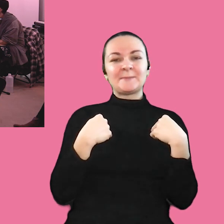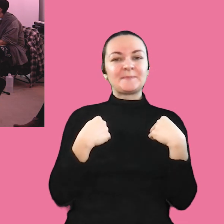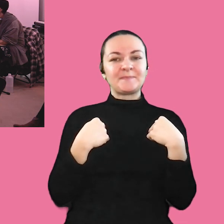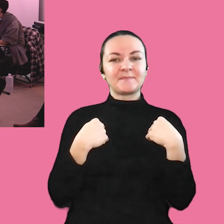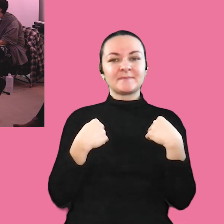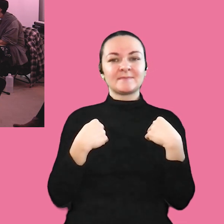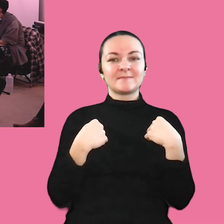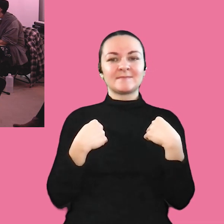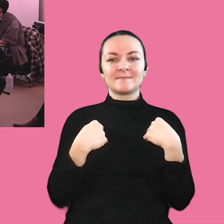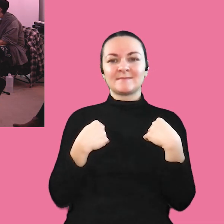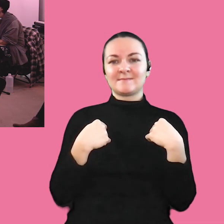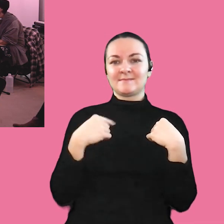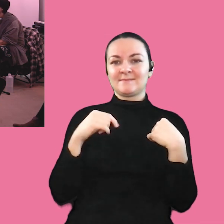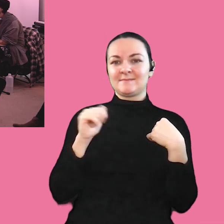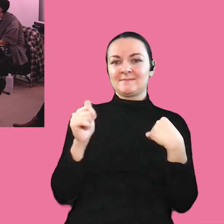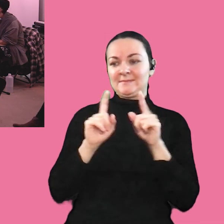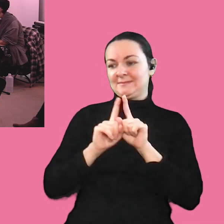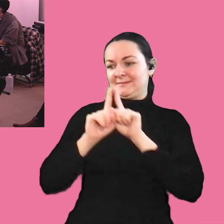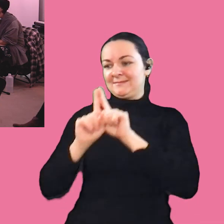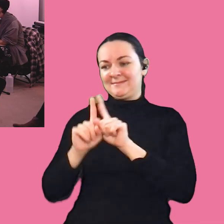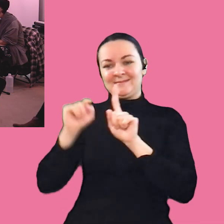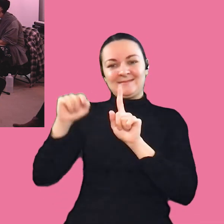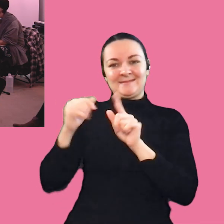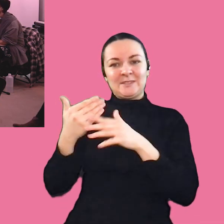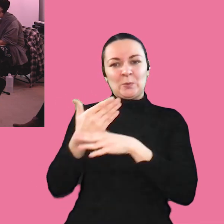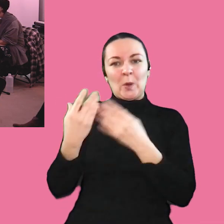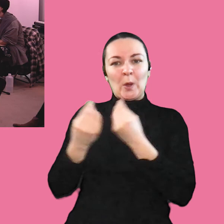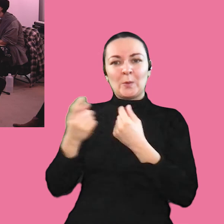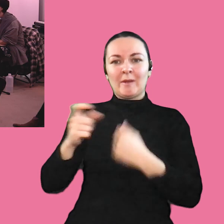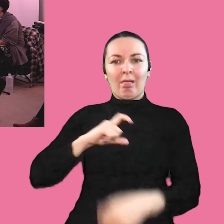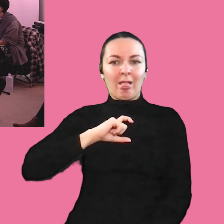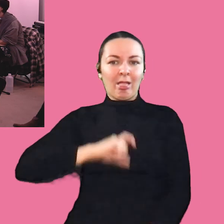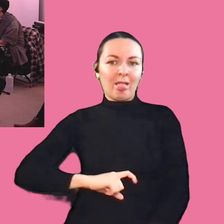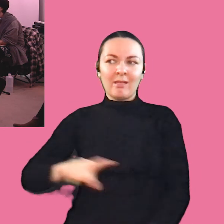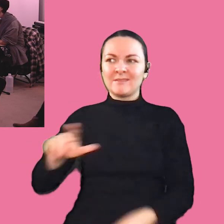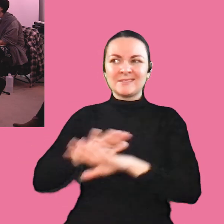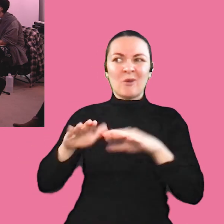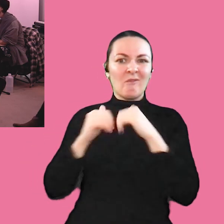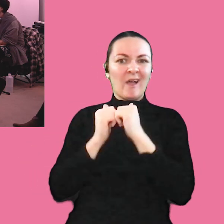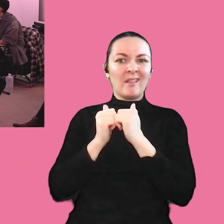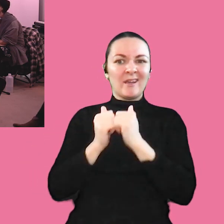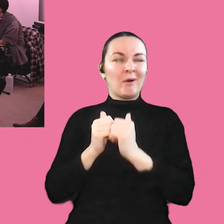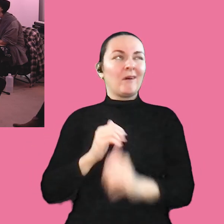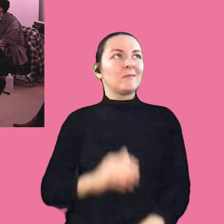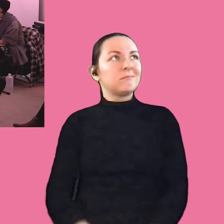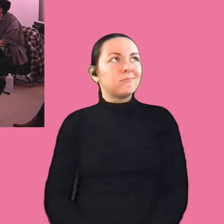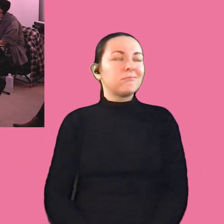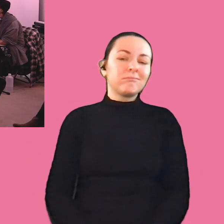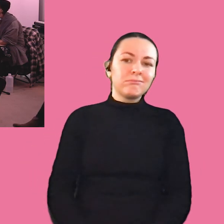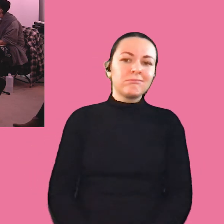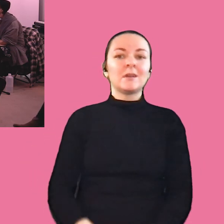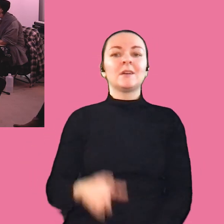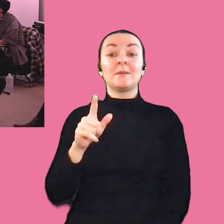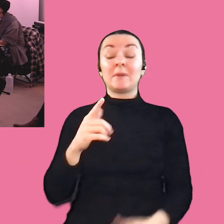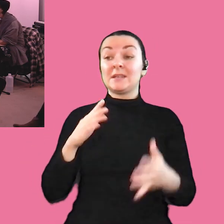working alongside somebody who didn't have confidence that what they were doing was valuable, and it really, really was valuable. But